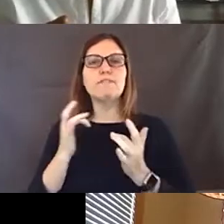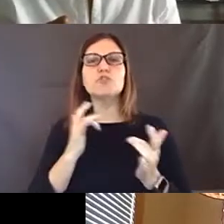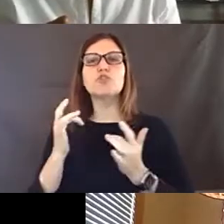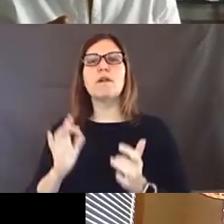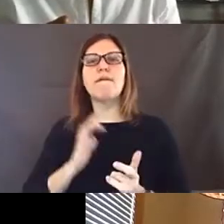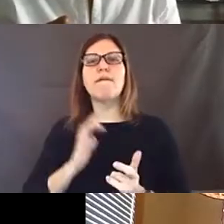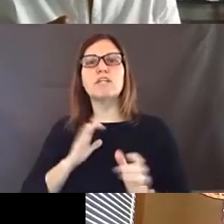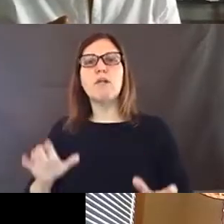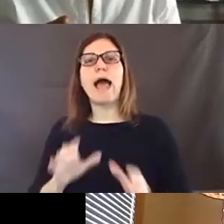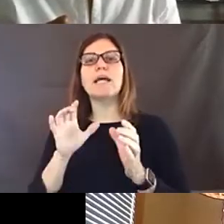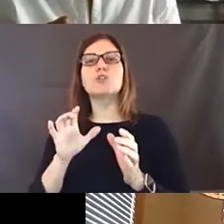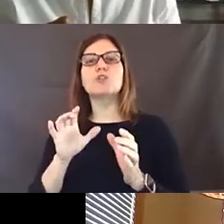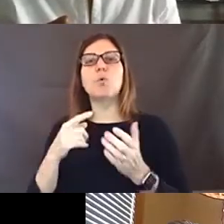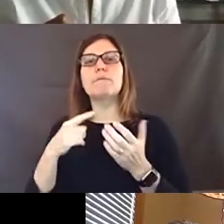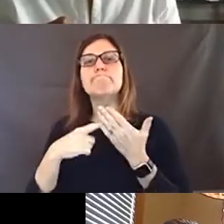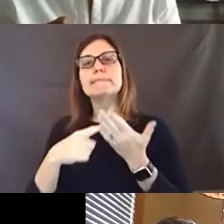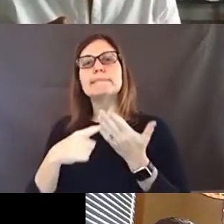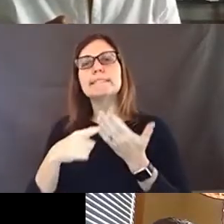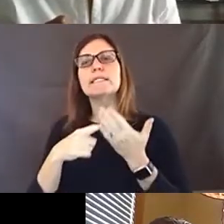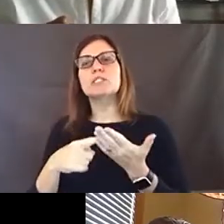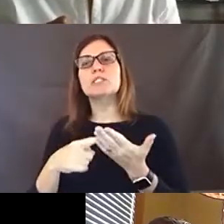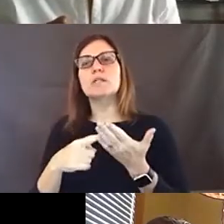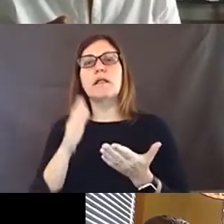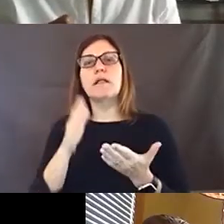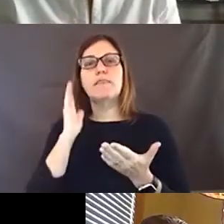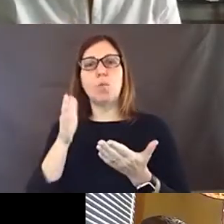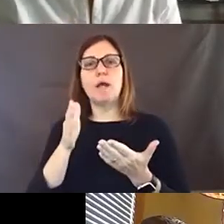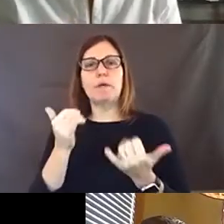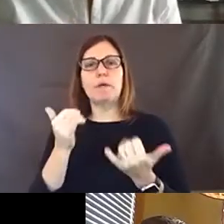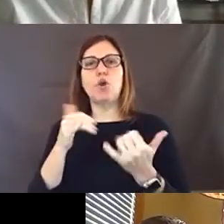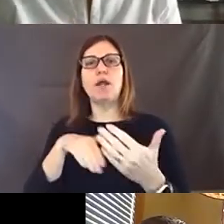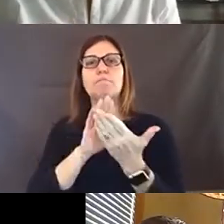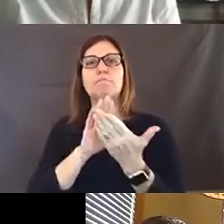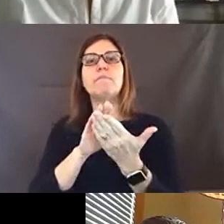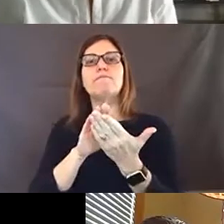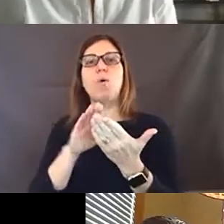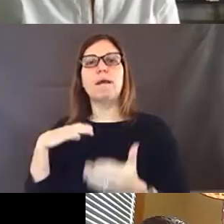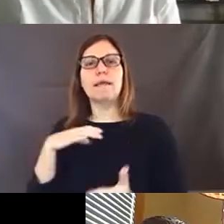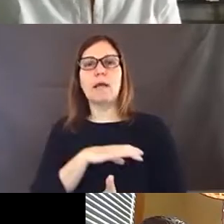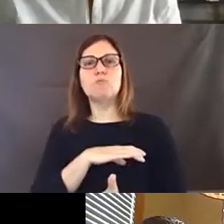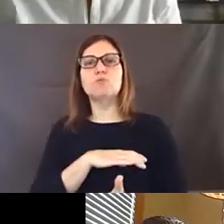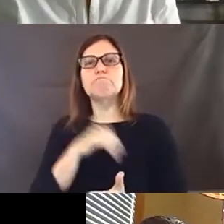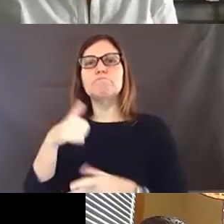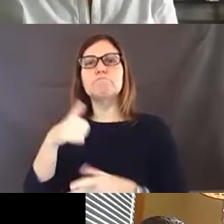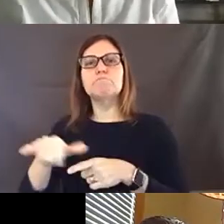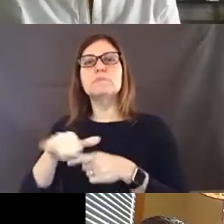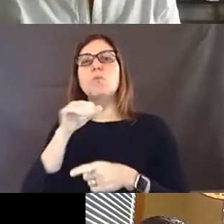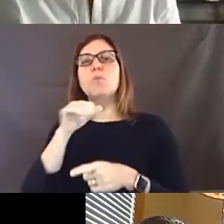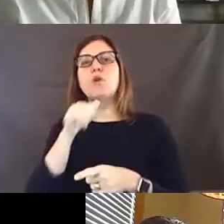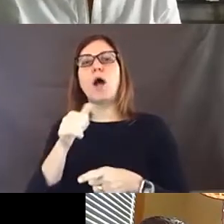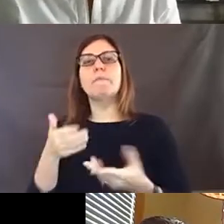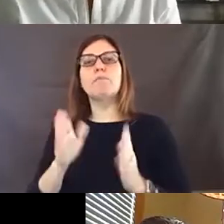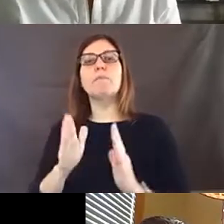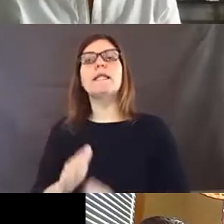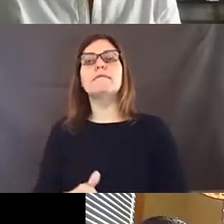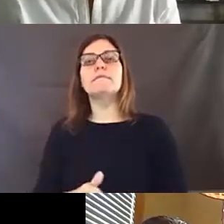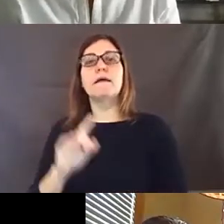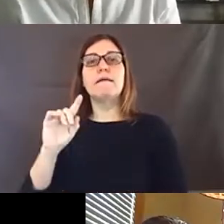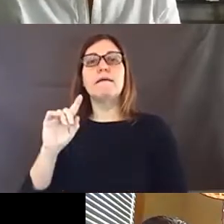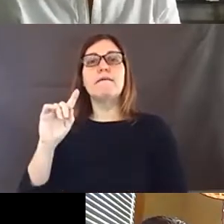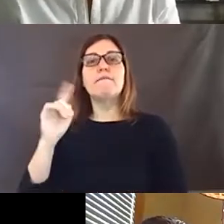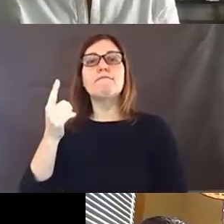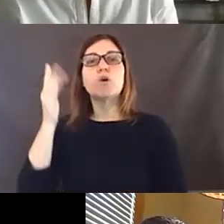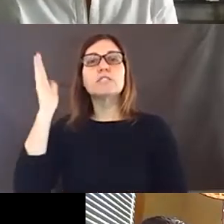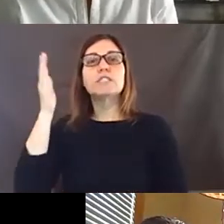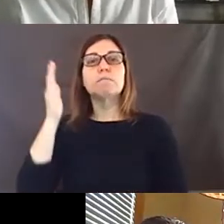deliberation, which are or may be before council. Profanity will not be permitted. We'll have the first speaker, please. The first speaker